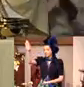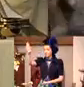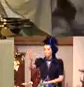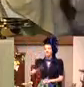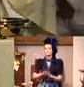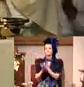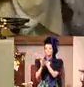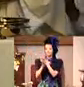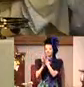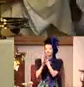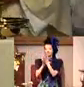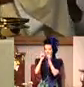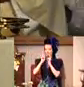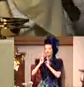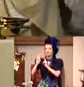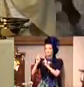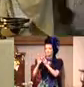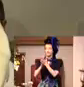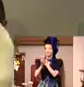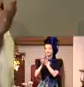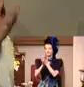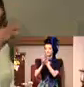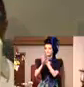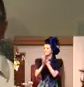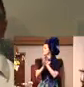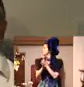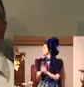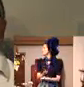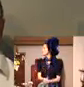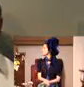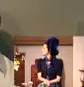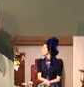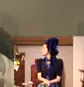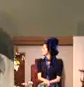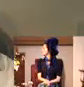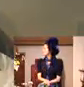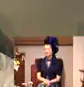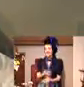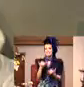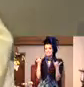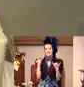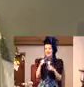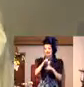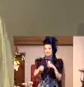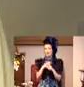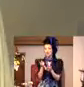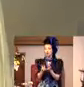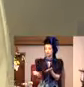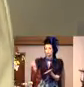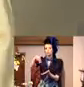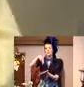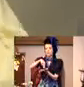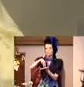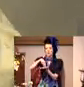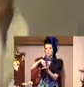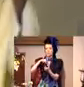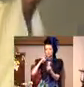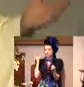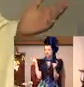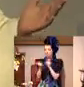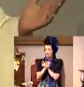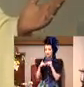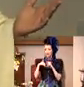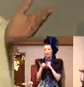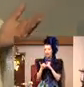Yes. Amen. Yes. So today is about a resurrection and how Amen. You can be changed just by getting